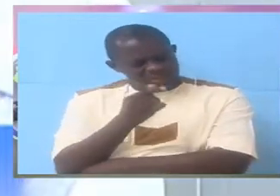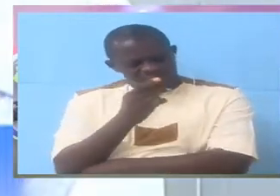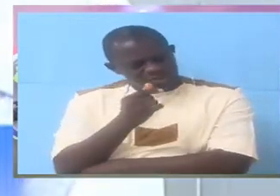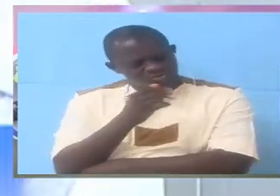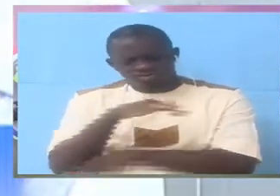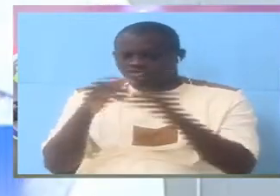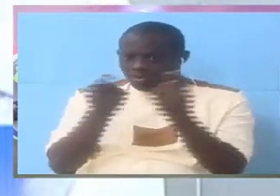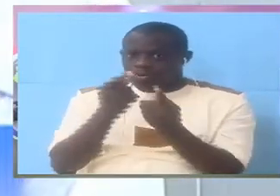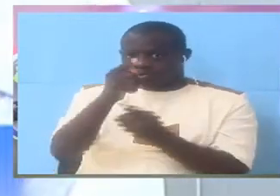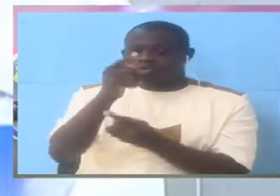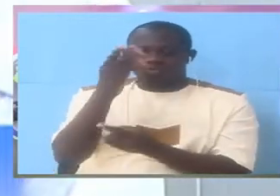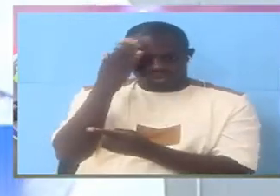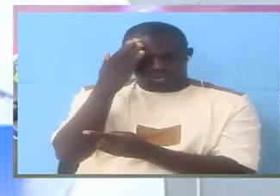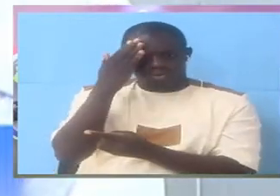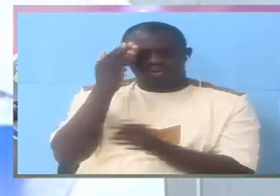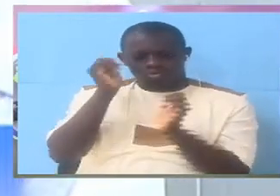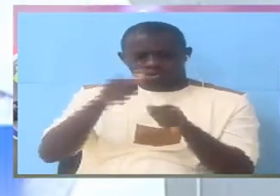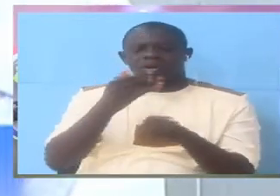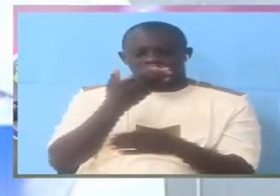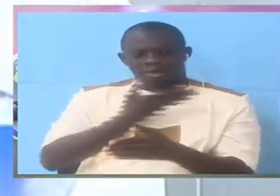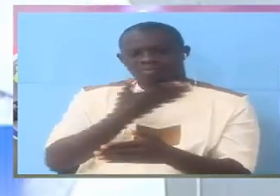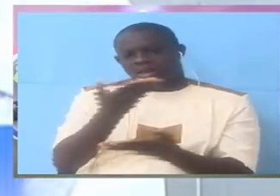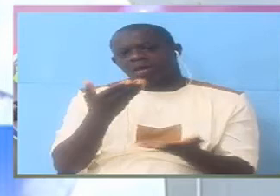something that you know.